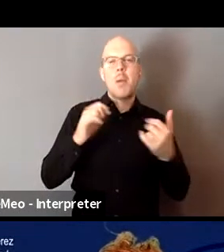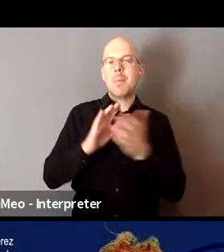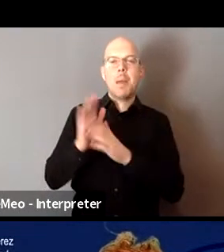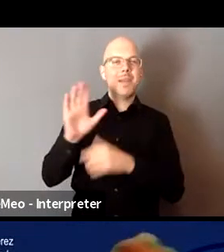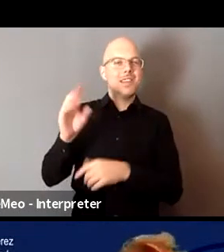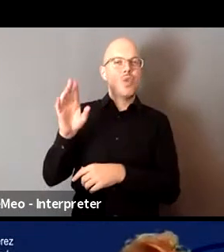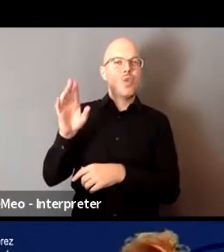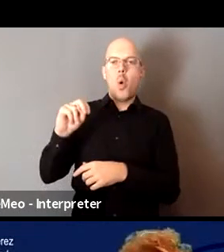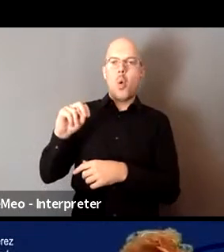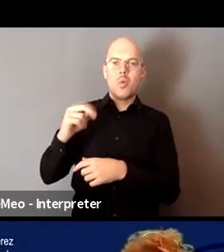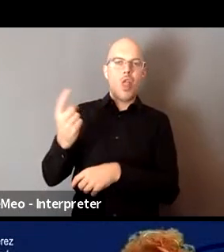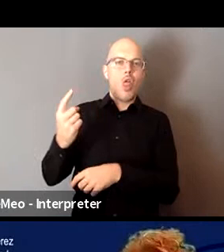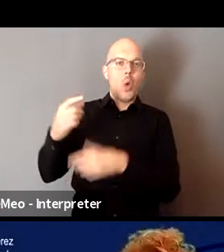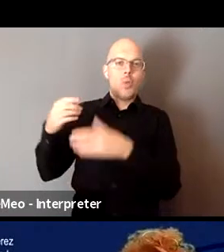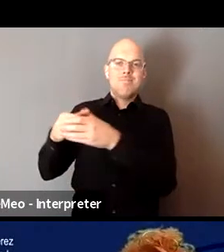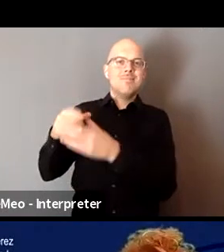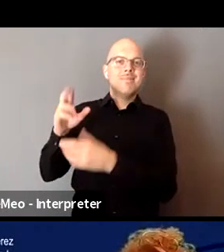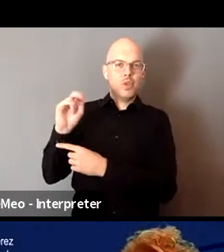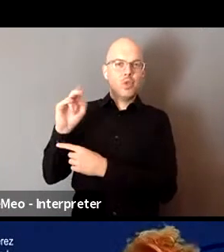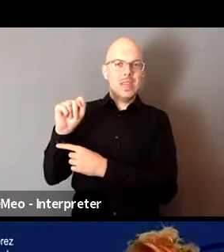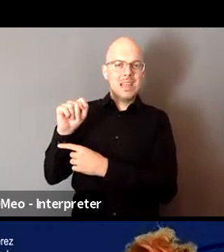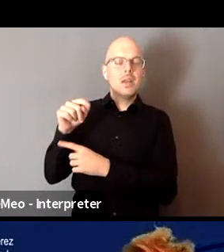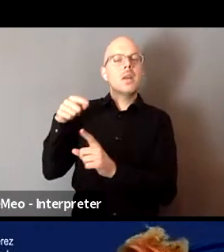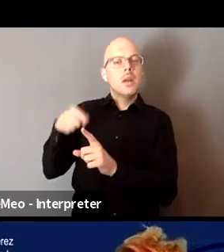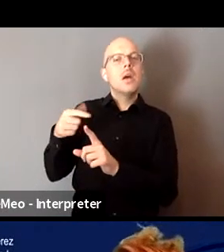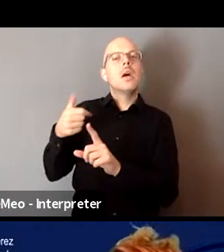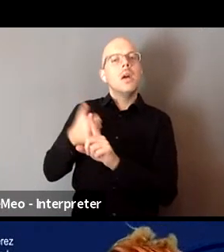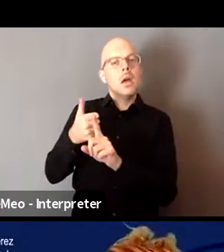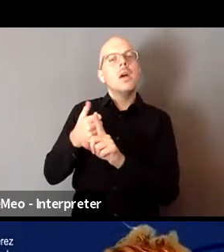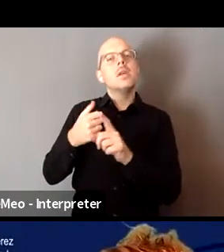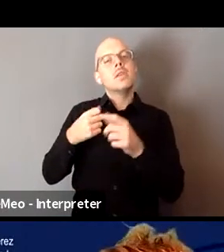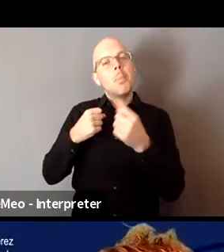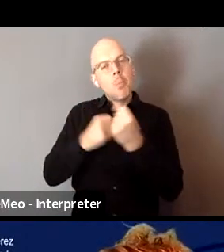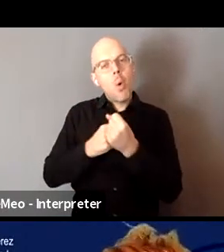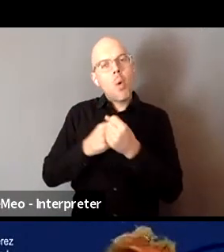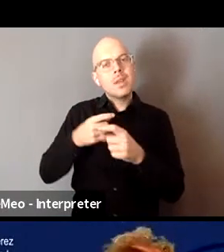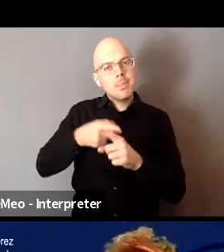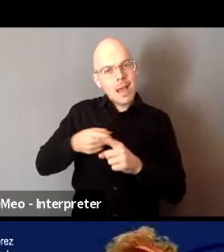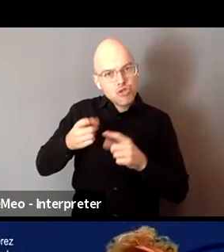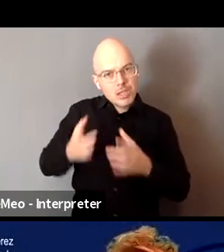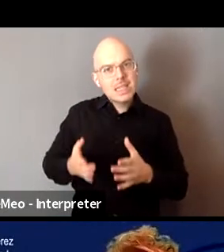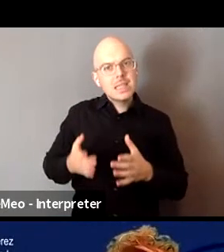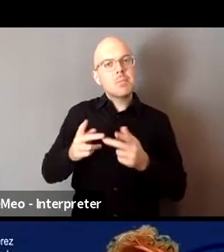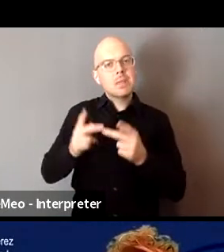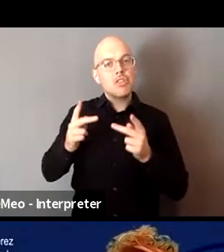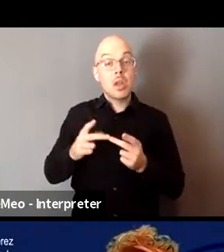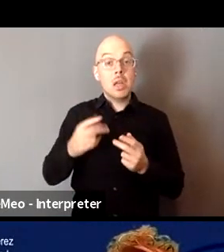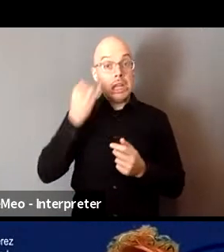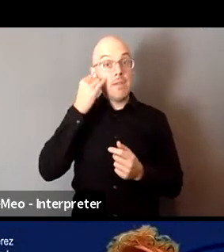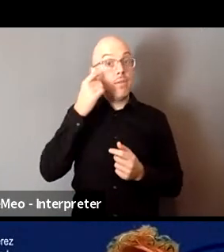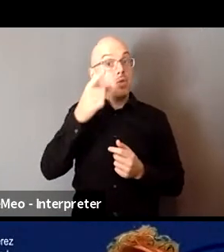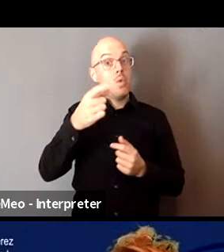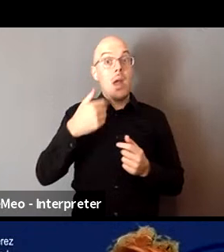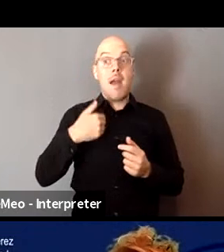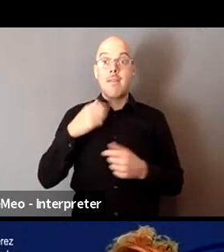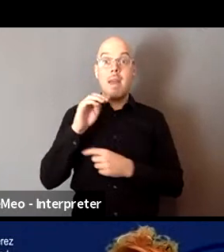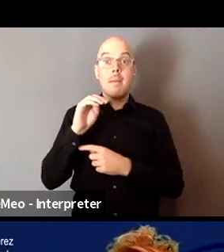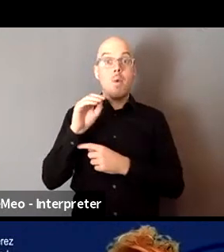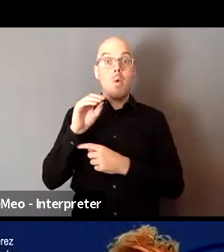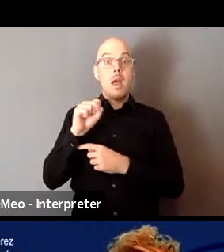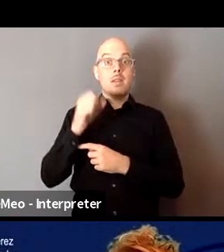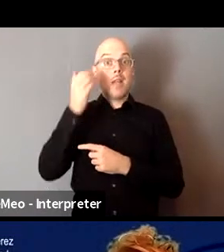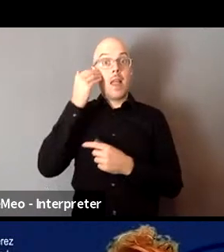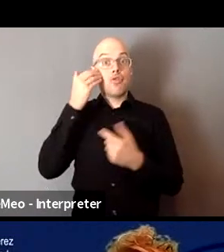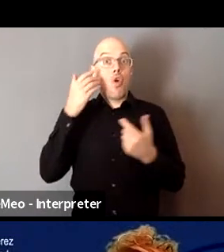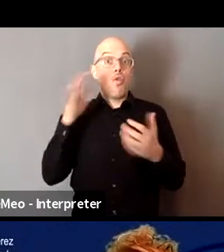support specialist position. Having that knowledge would definitely, any air traffic knowledge, if you're a